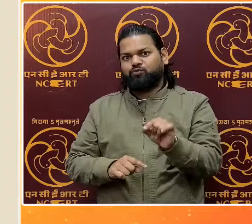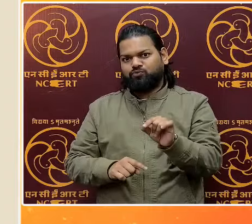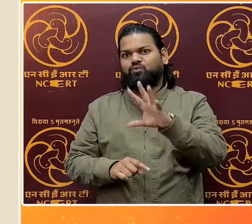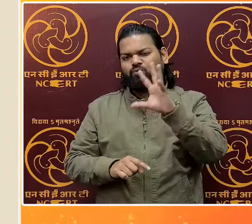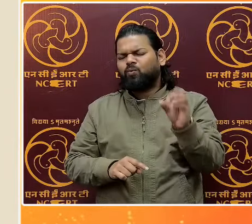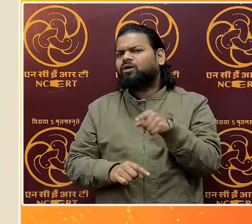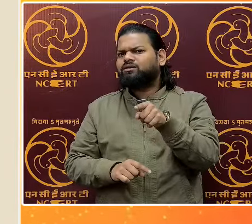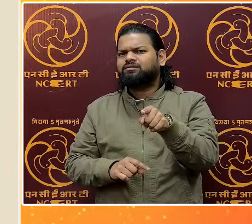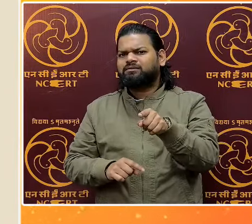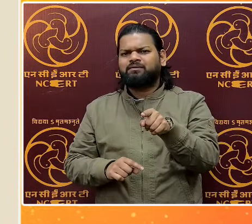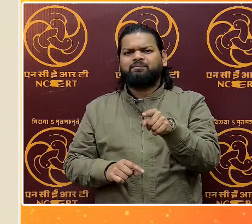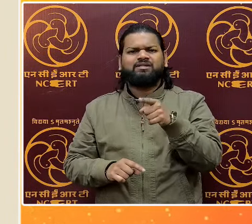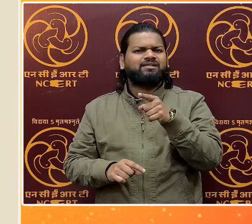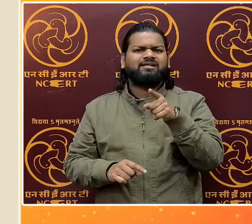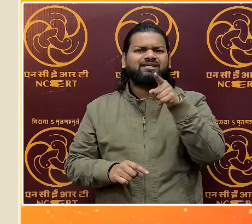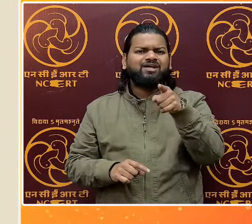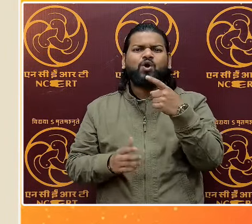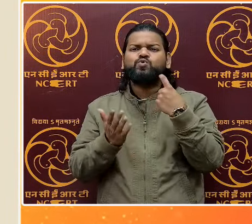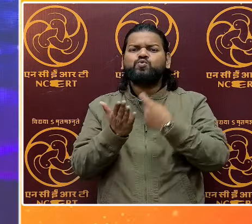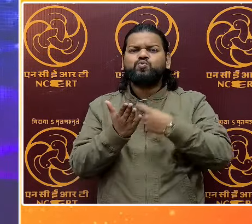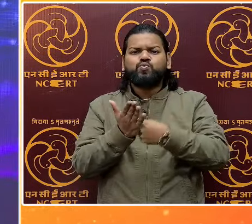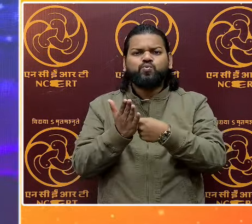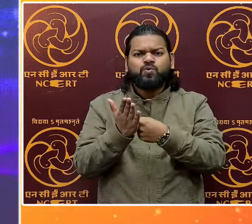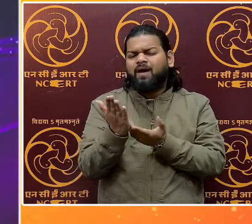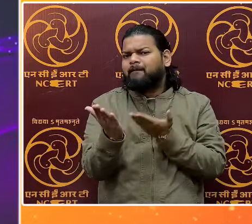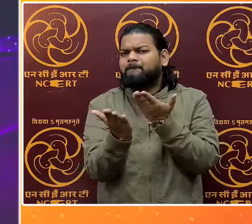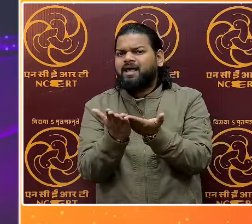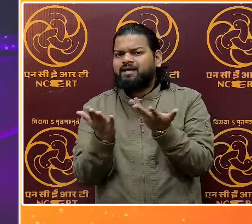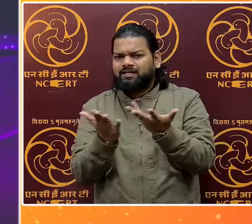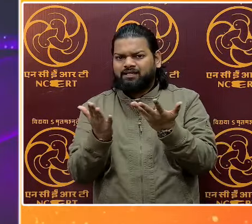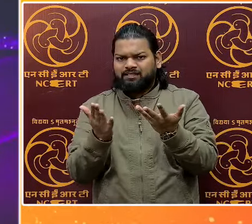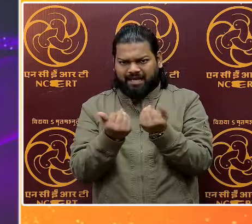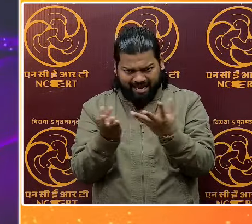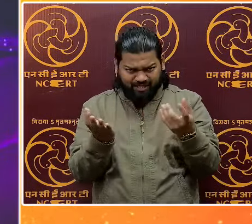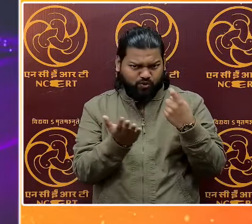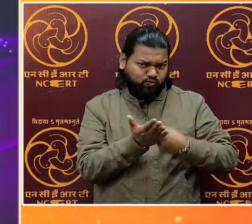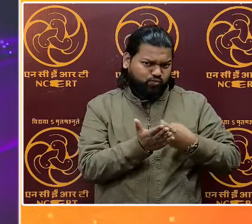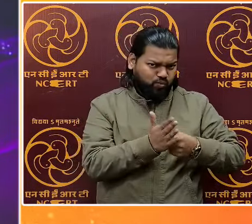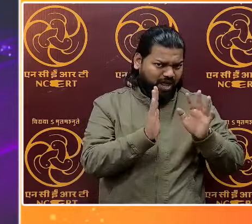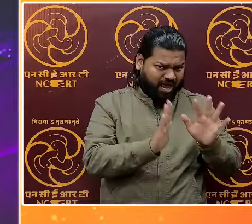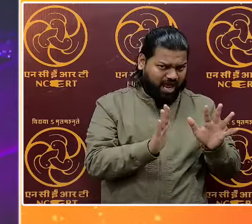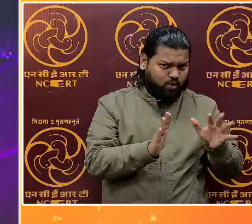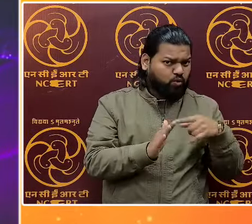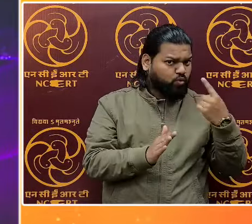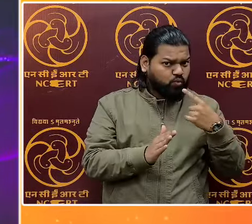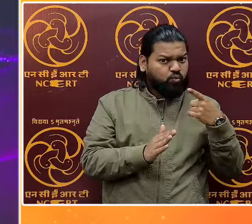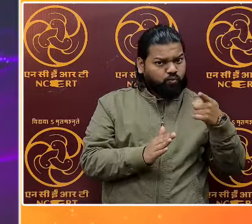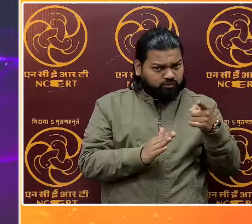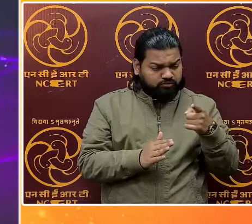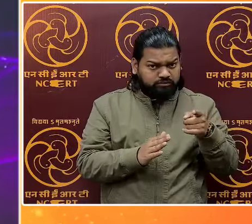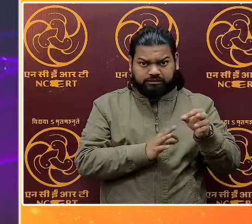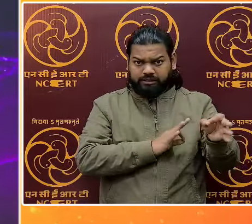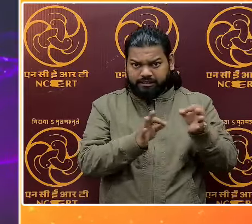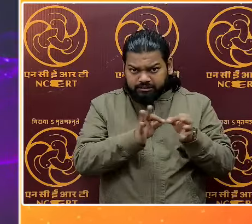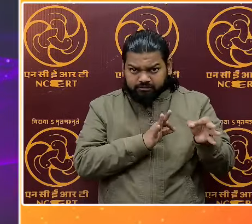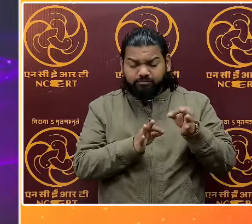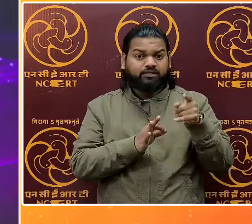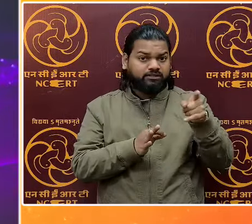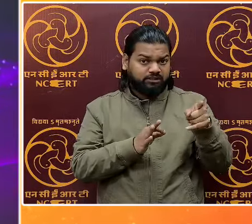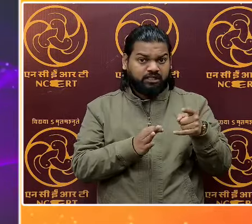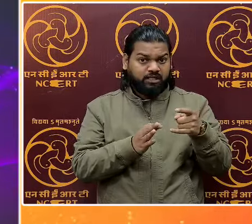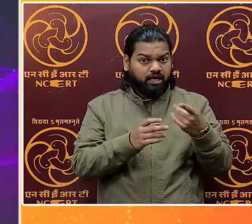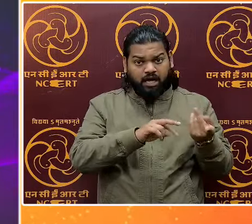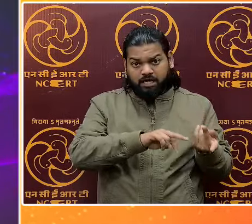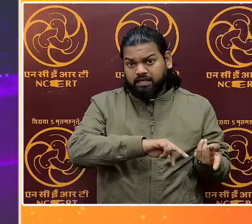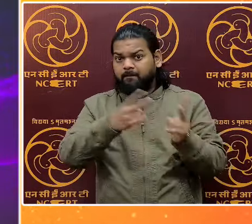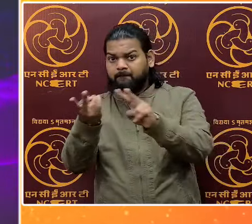so what law of reflection says? So, ma'am, are there any rule to understand reflection better? Yes, so